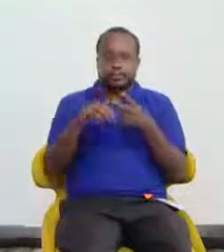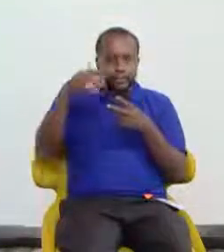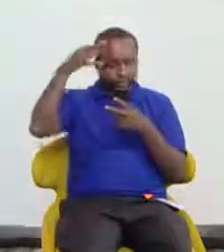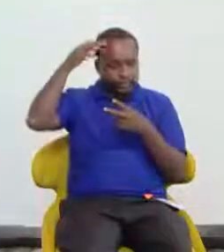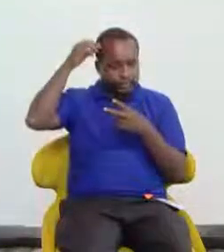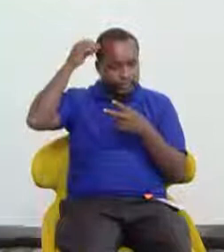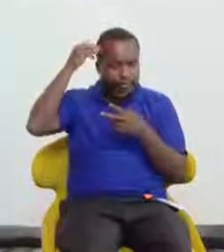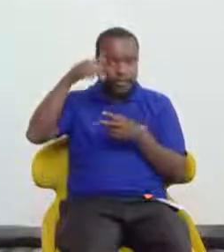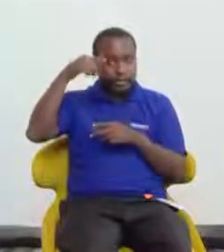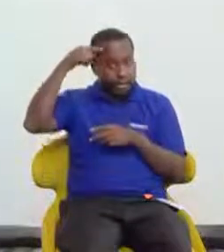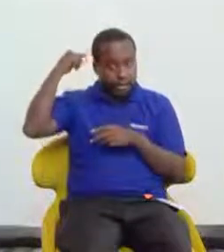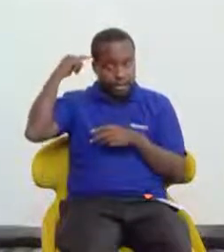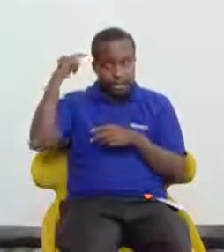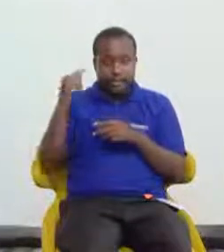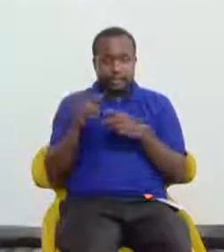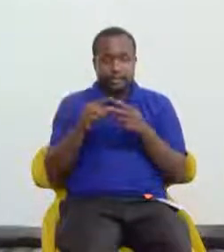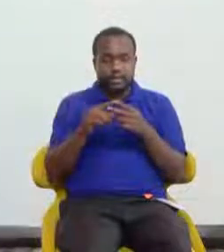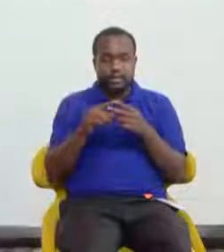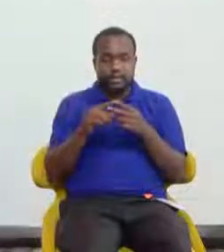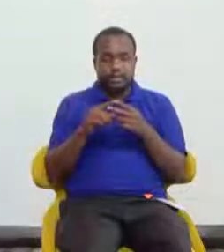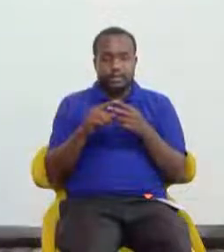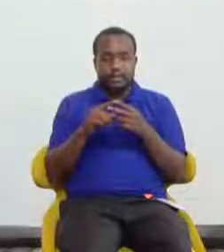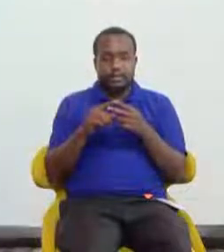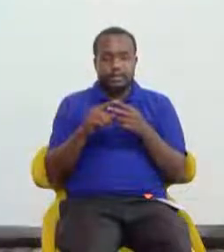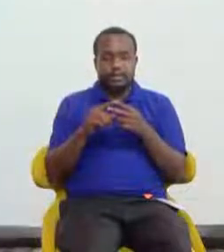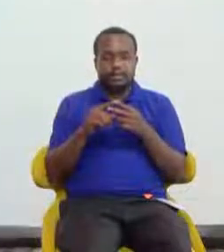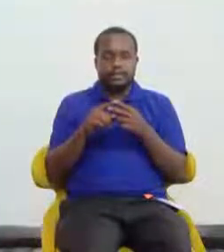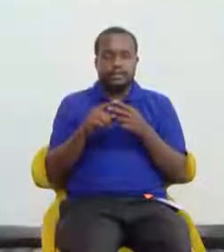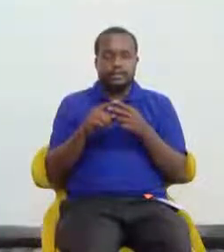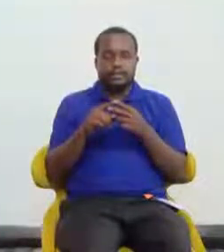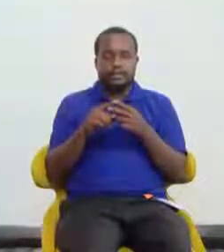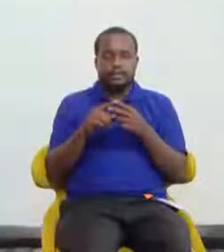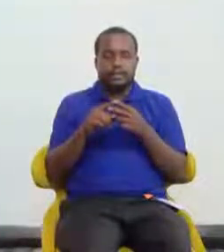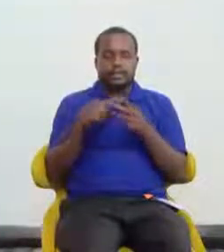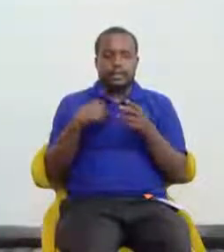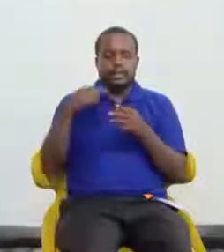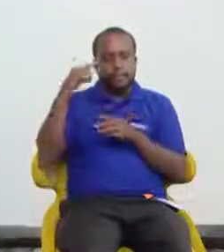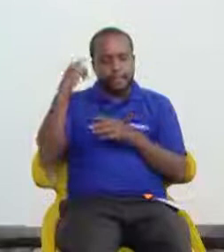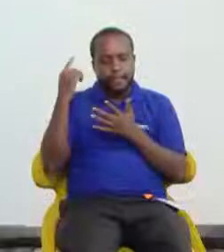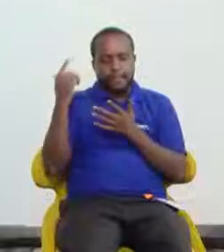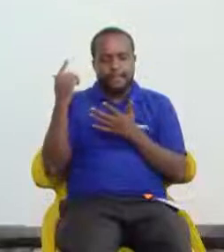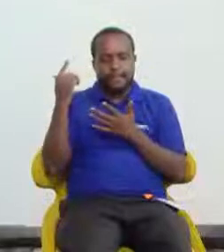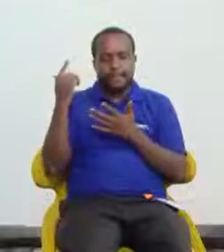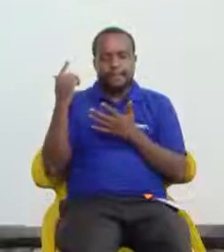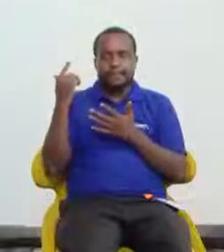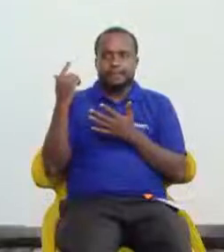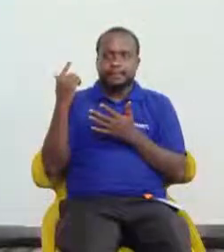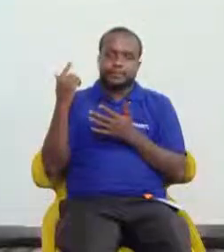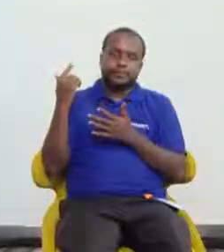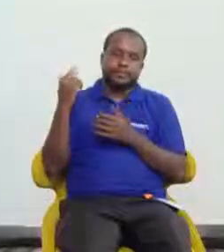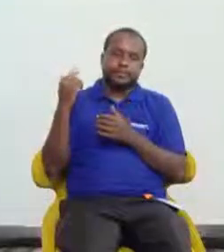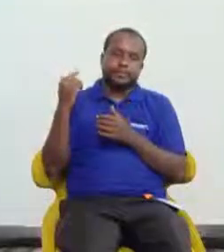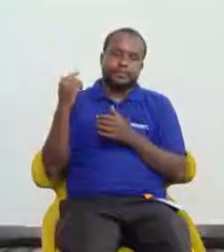hair. I'm a chocolate, I believe so. I'm not black, as people call us, like we are black from